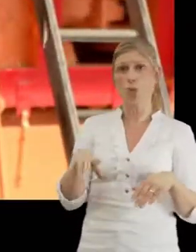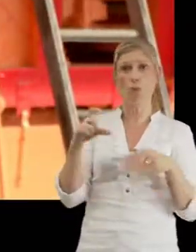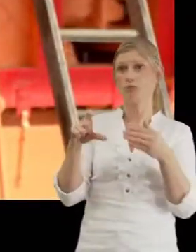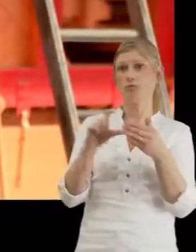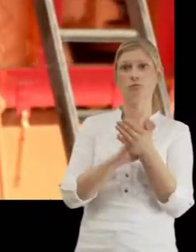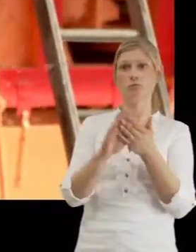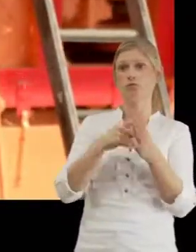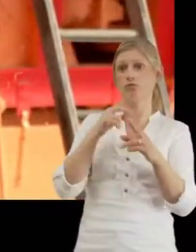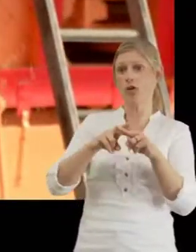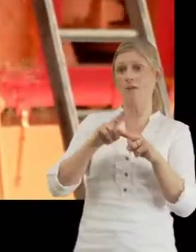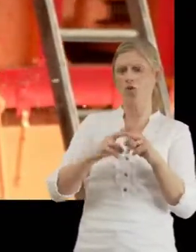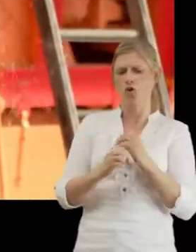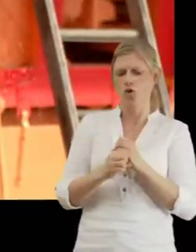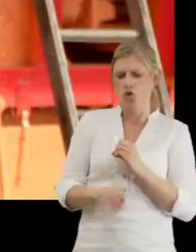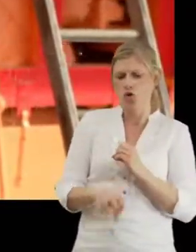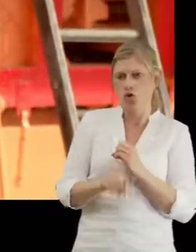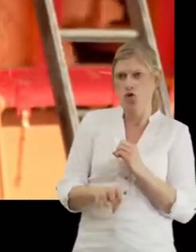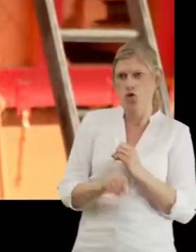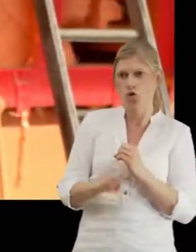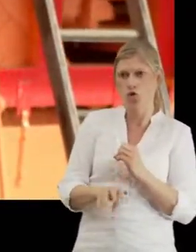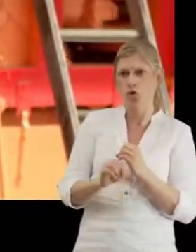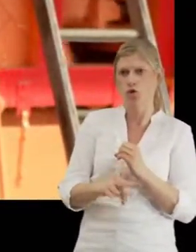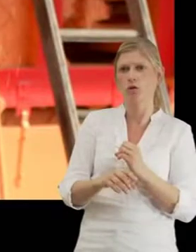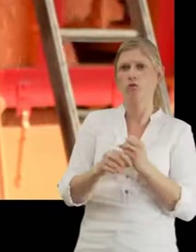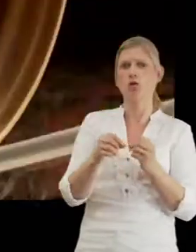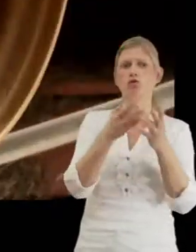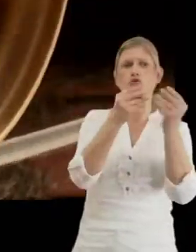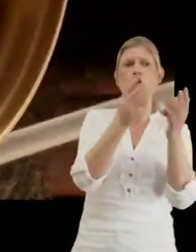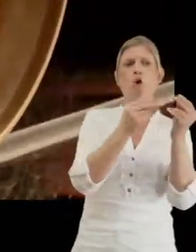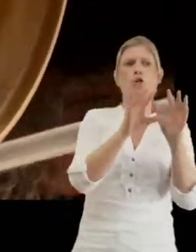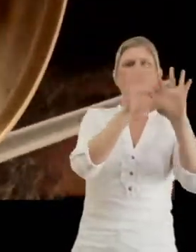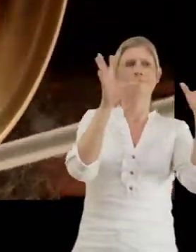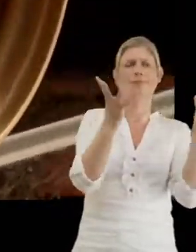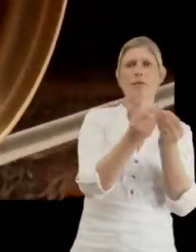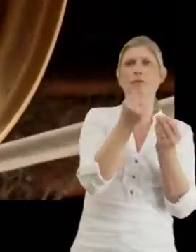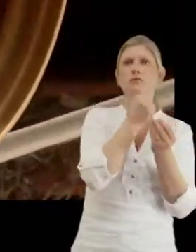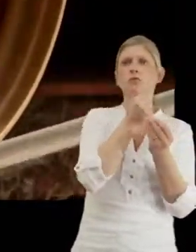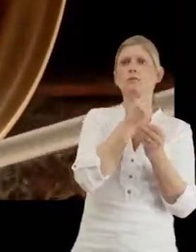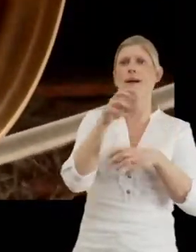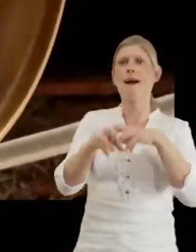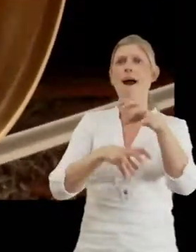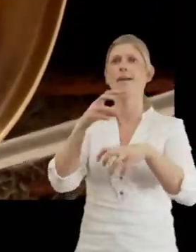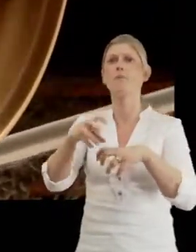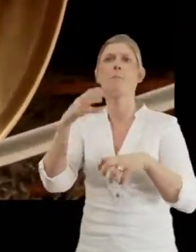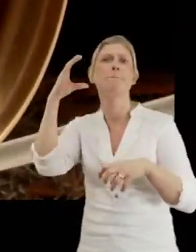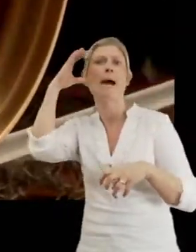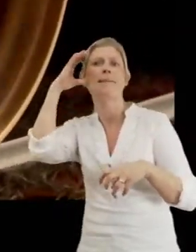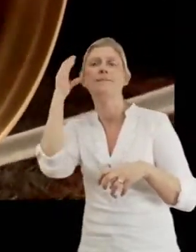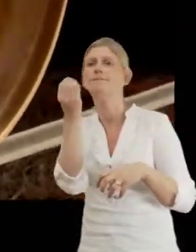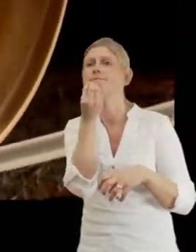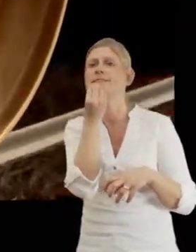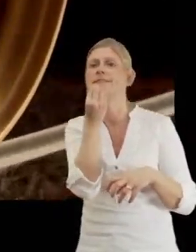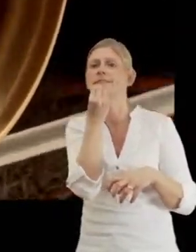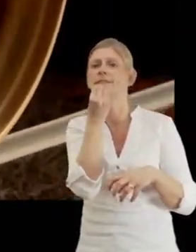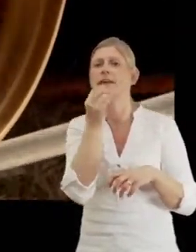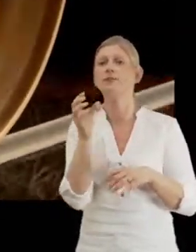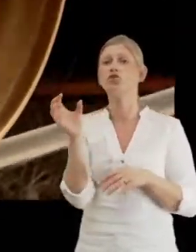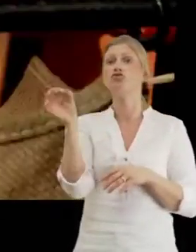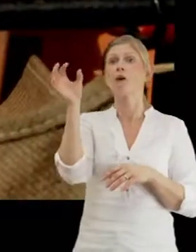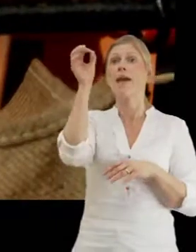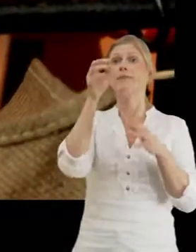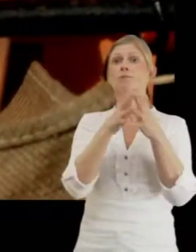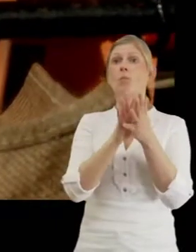The unwanted chaff was blown away. The straw was baled together and used for animal bedding or feed, and the grains of